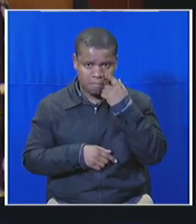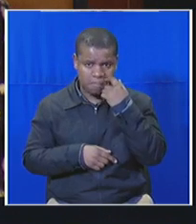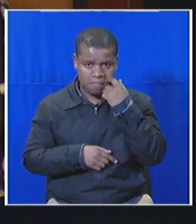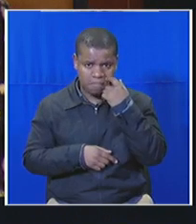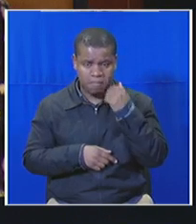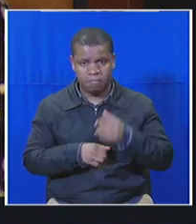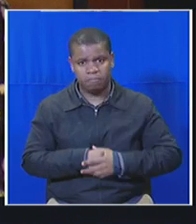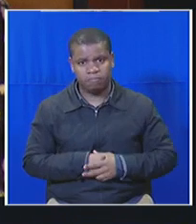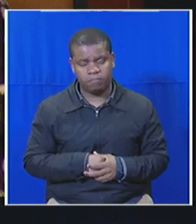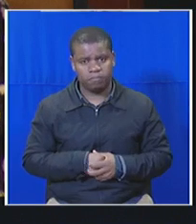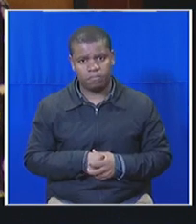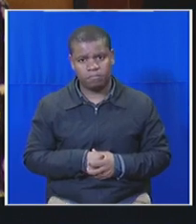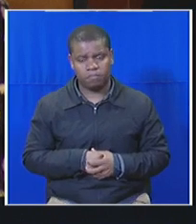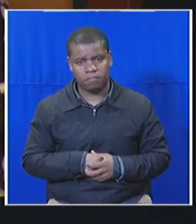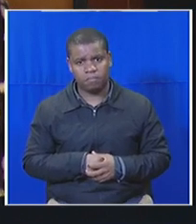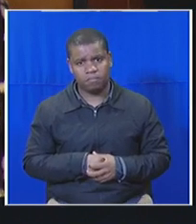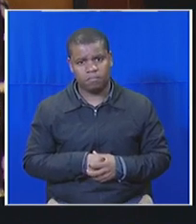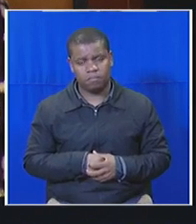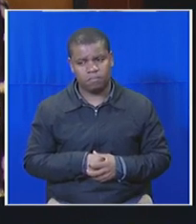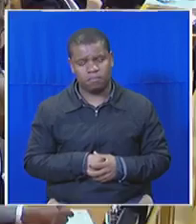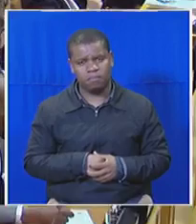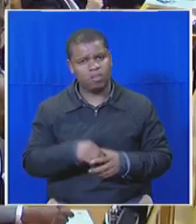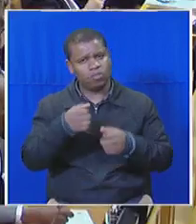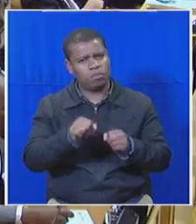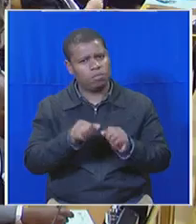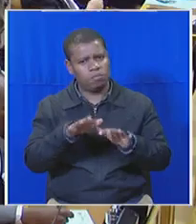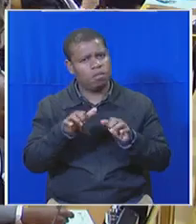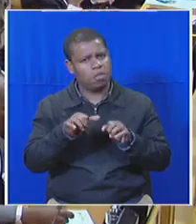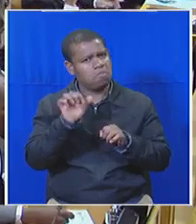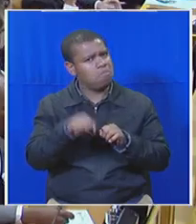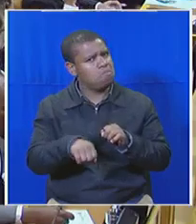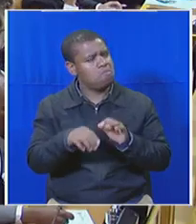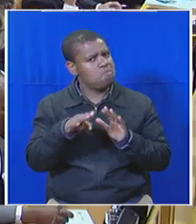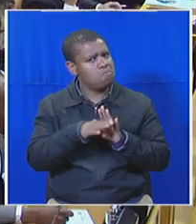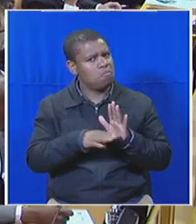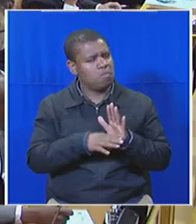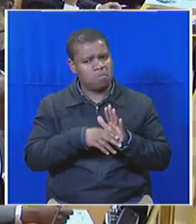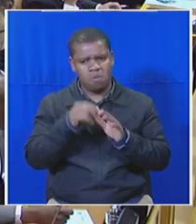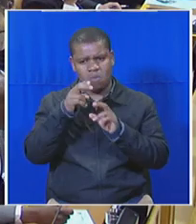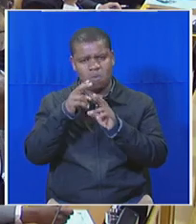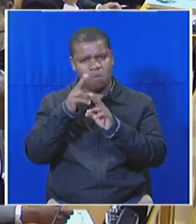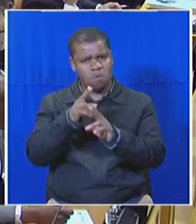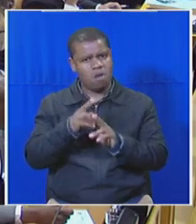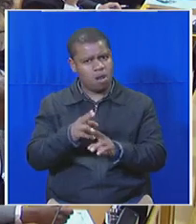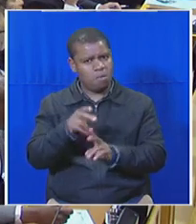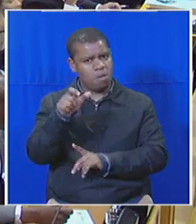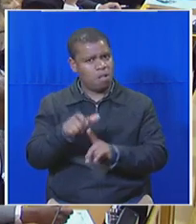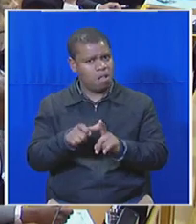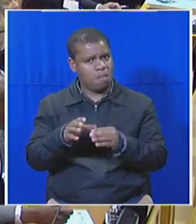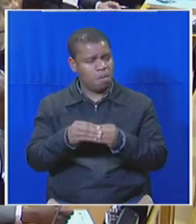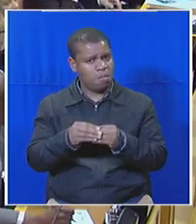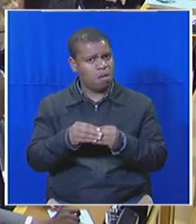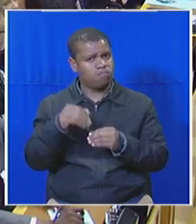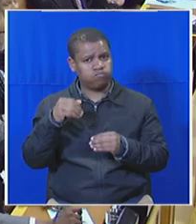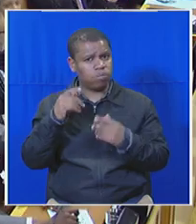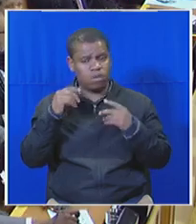Honourable Member, what's your point of order? Chair, is it parliamentary for the honourable member there to wear such kind of things on Order, his